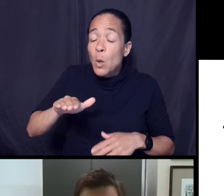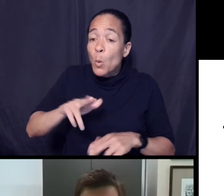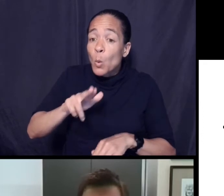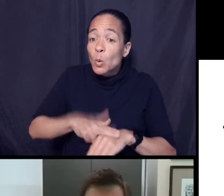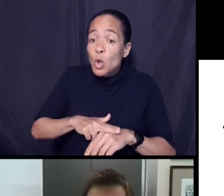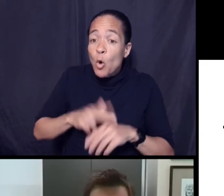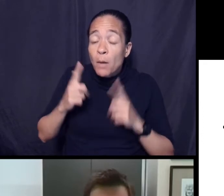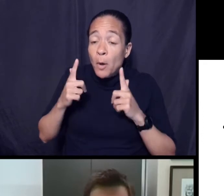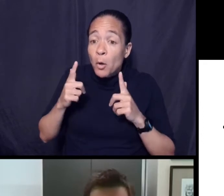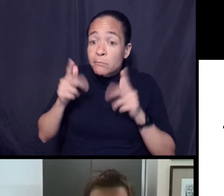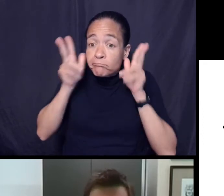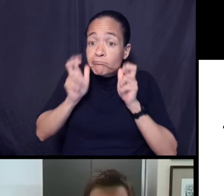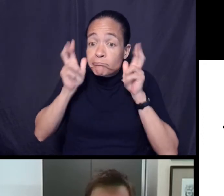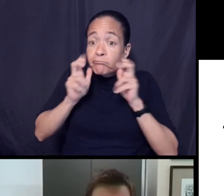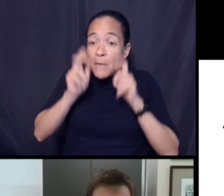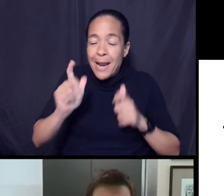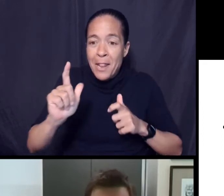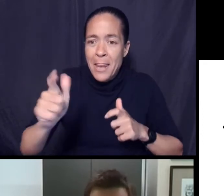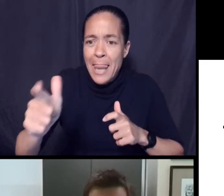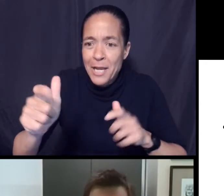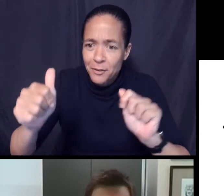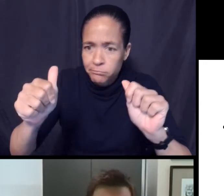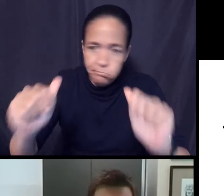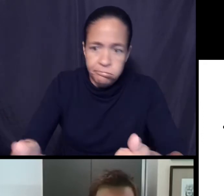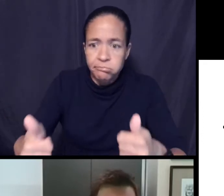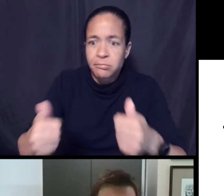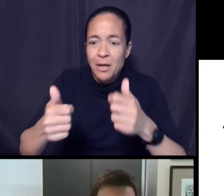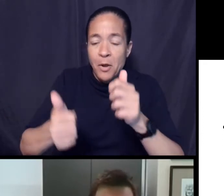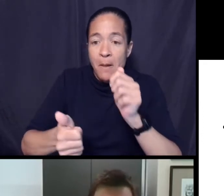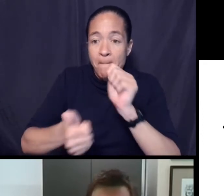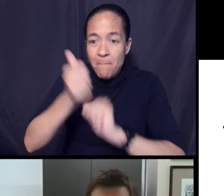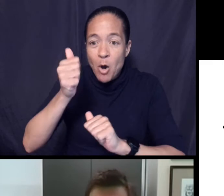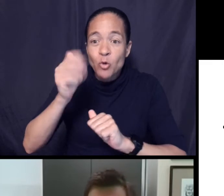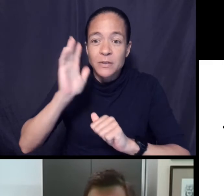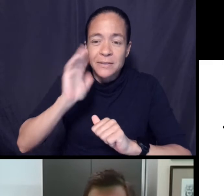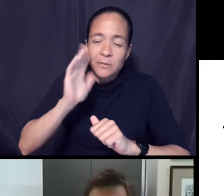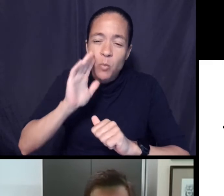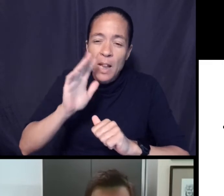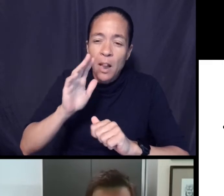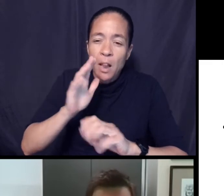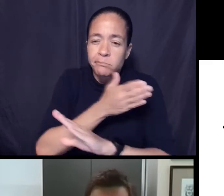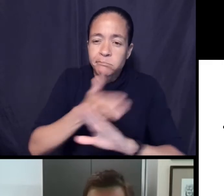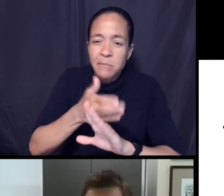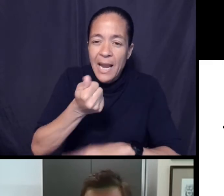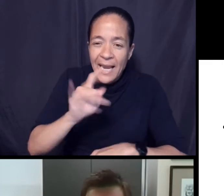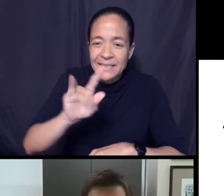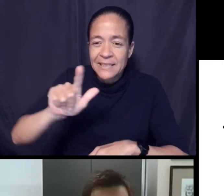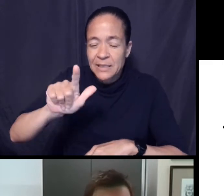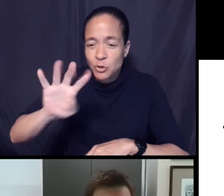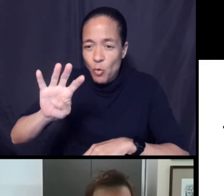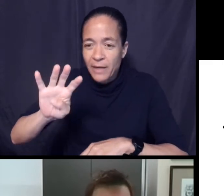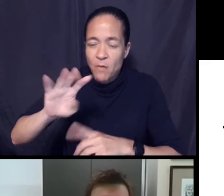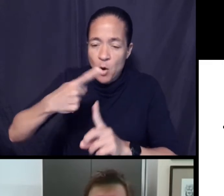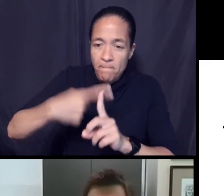birth, but can worsen later. Most of the time, it's going to worsen by 18 to 24 months of age, but even up to age 5,